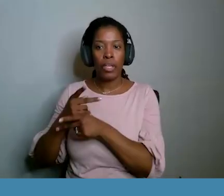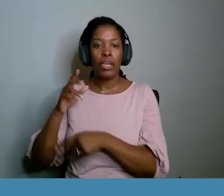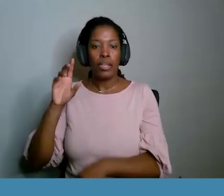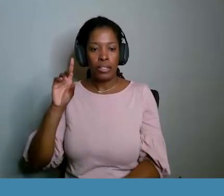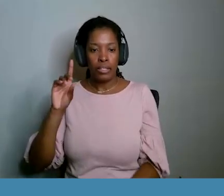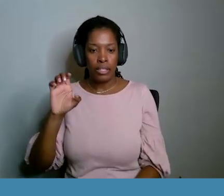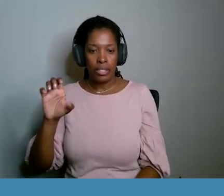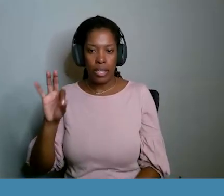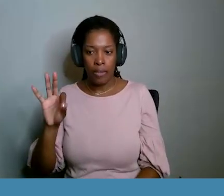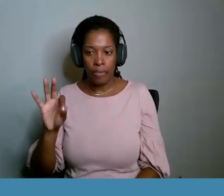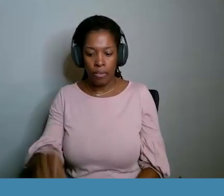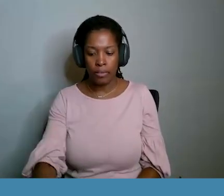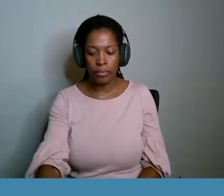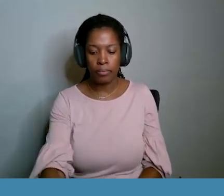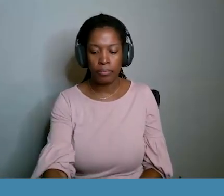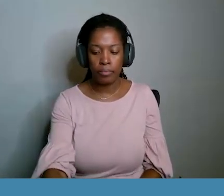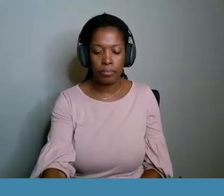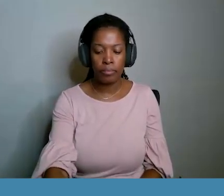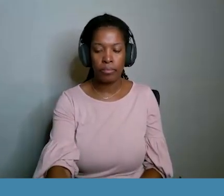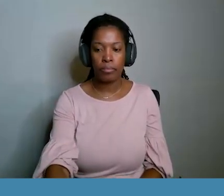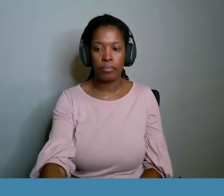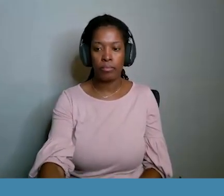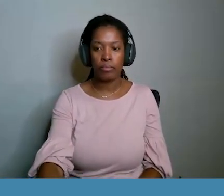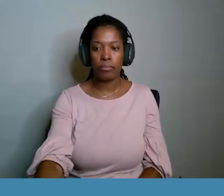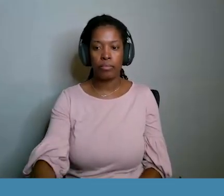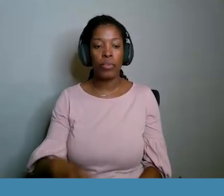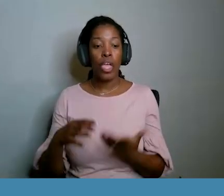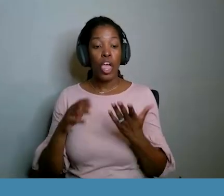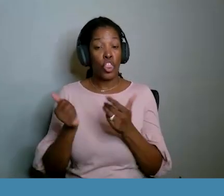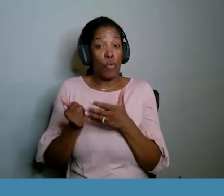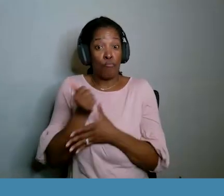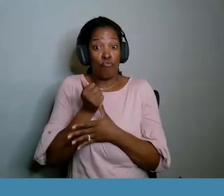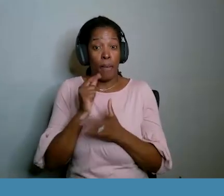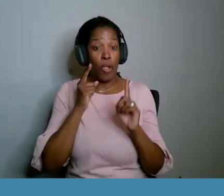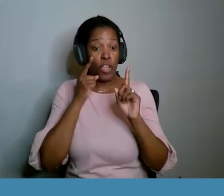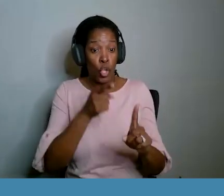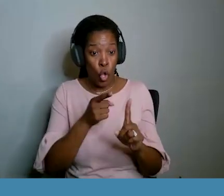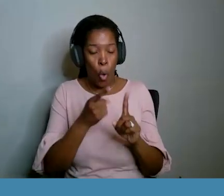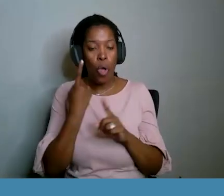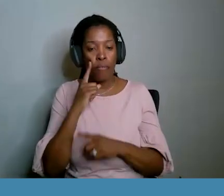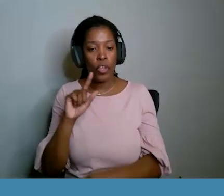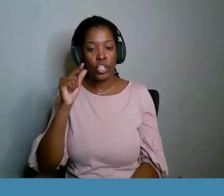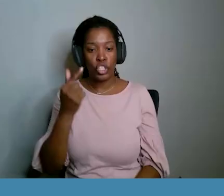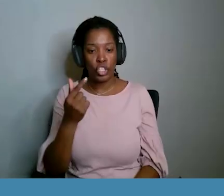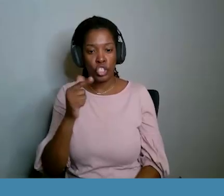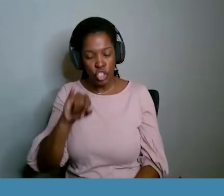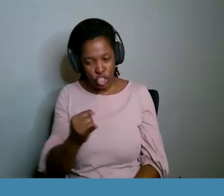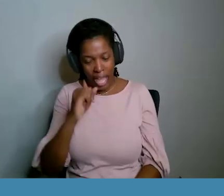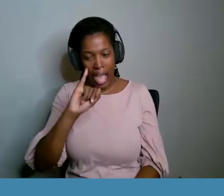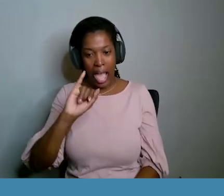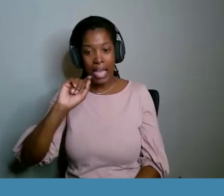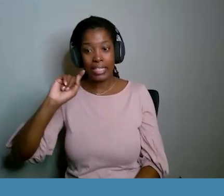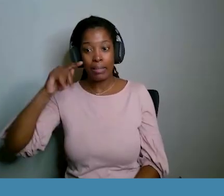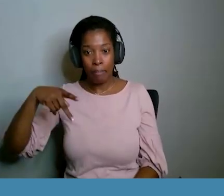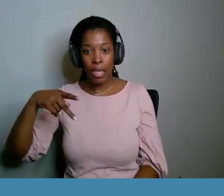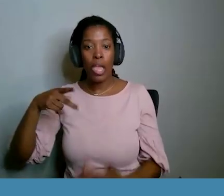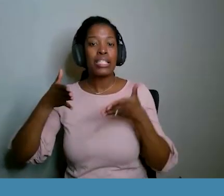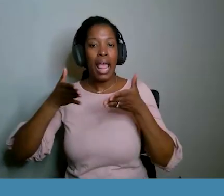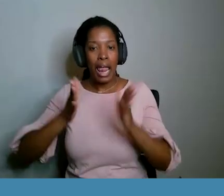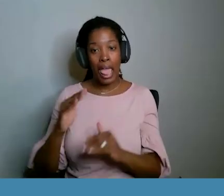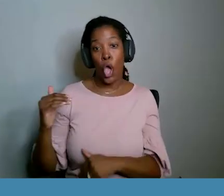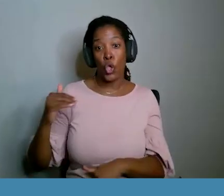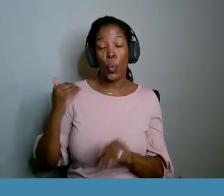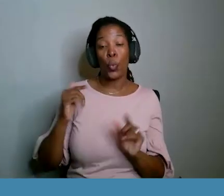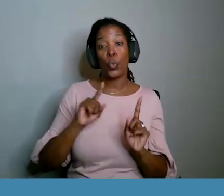So the primary goal of the JITPs is to allow youth to return to court to complete their proceedings. So just as I explained